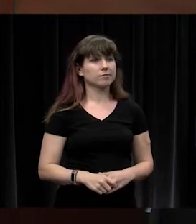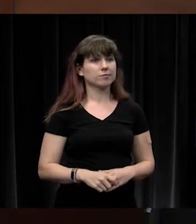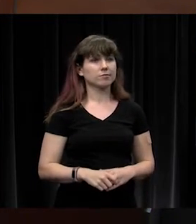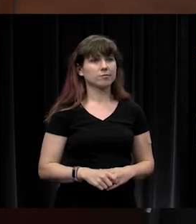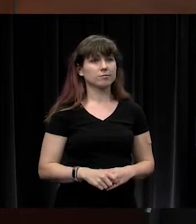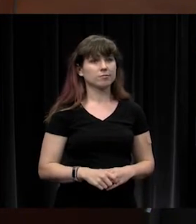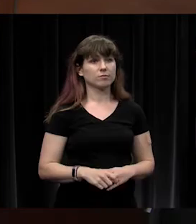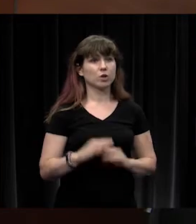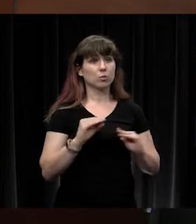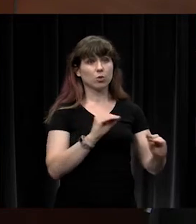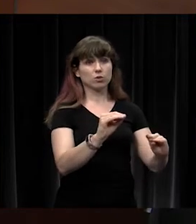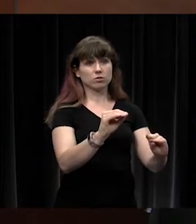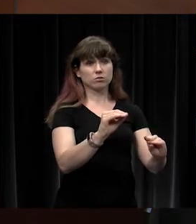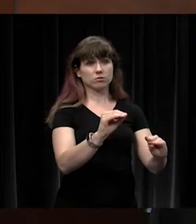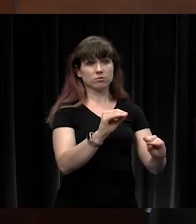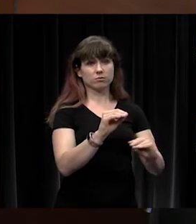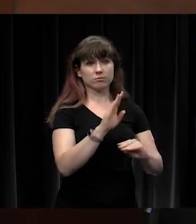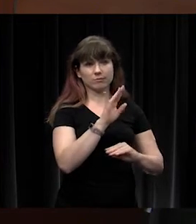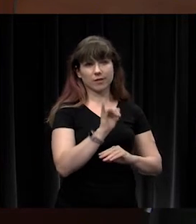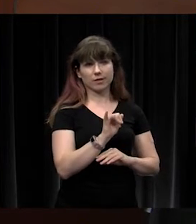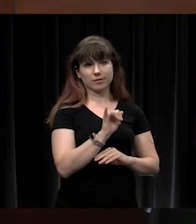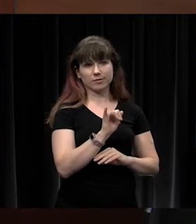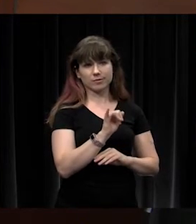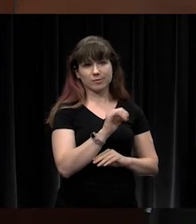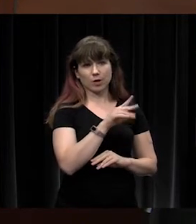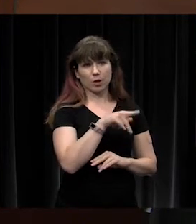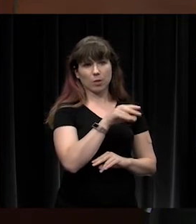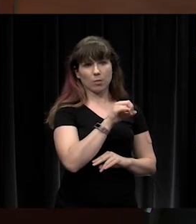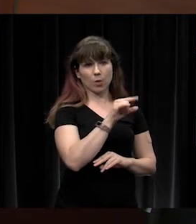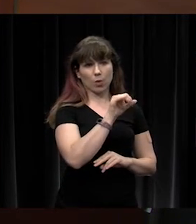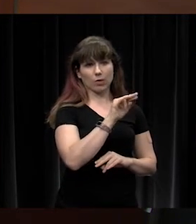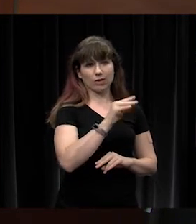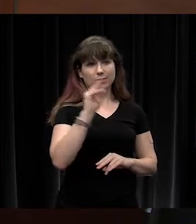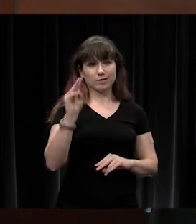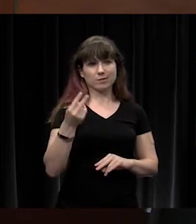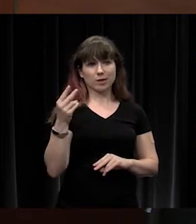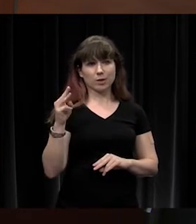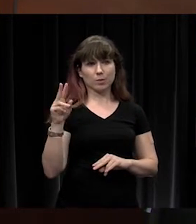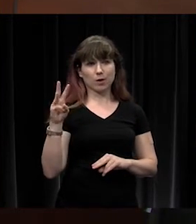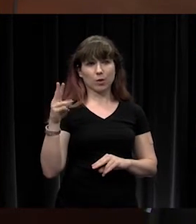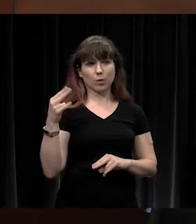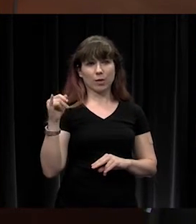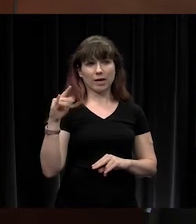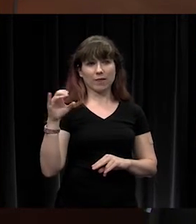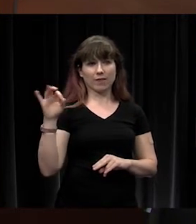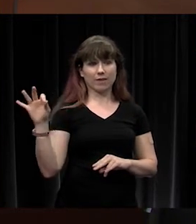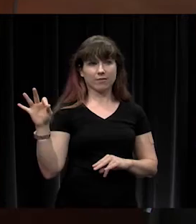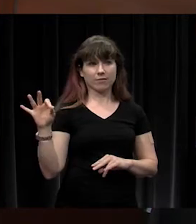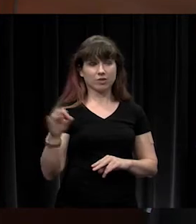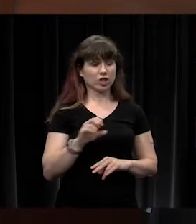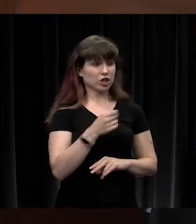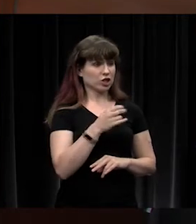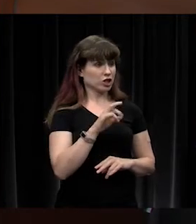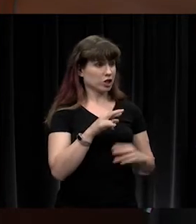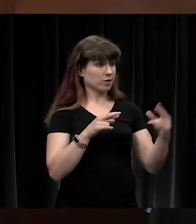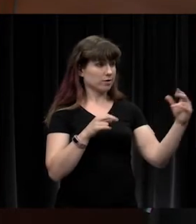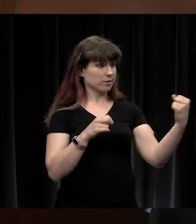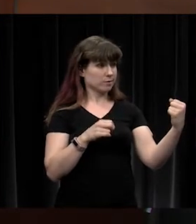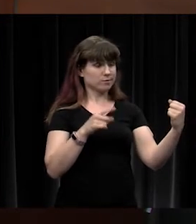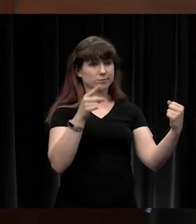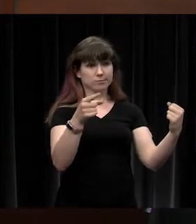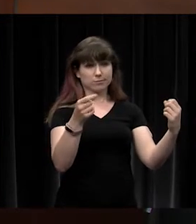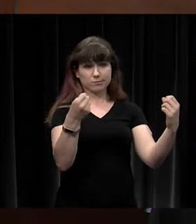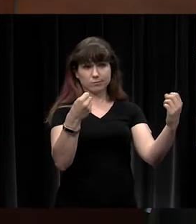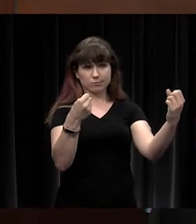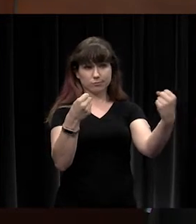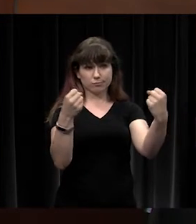a motion by Mr. Poland and a second by Mr. Whitcliffe. Mr. Shear? Yes. Mr. Beveridge? Yes.